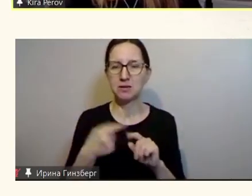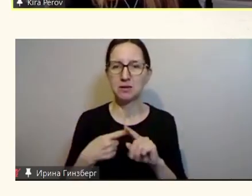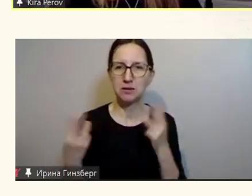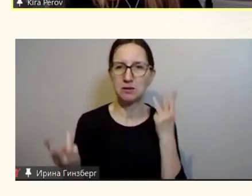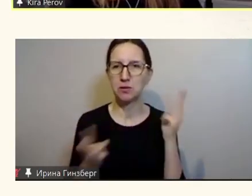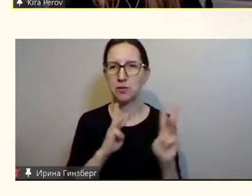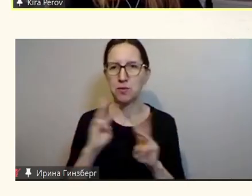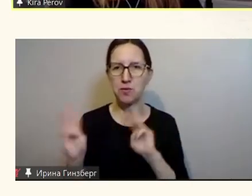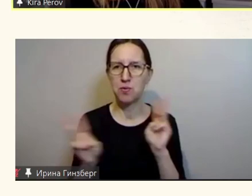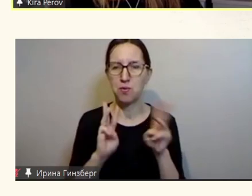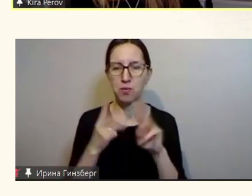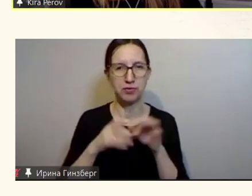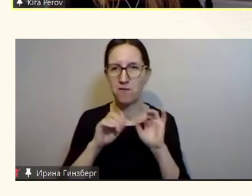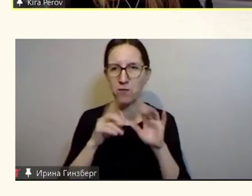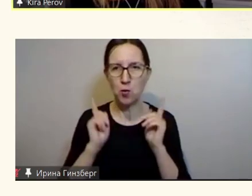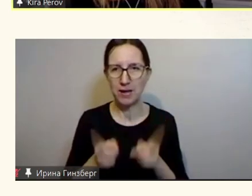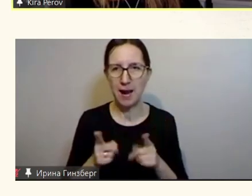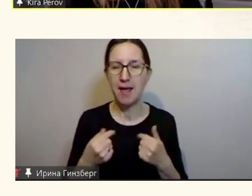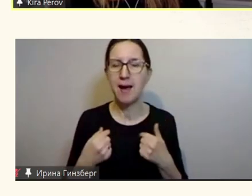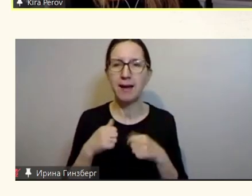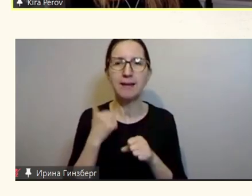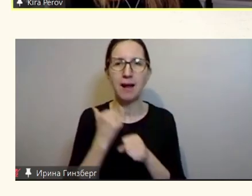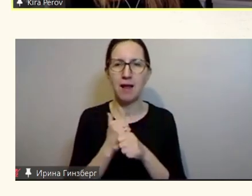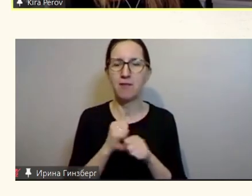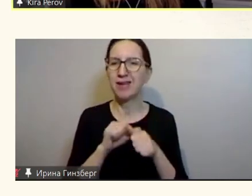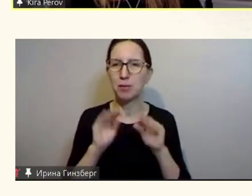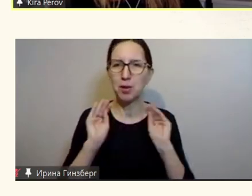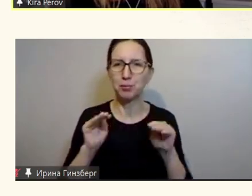we don't usually create,